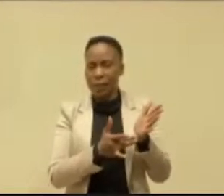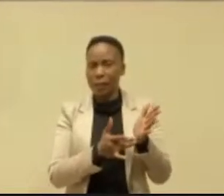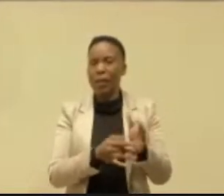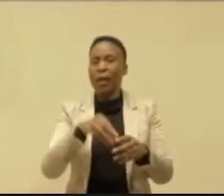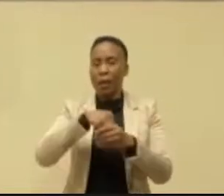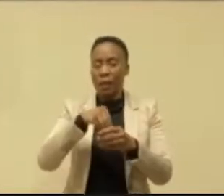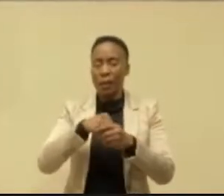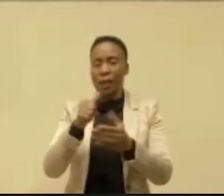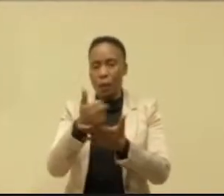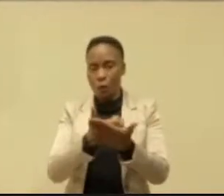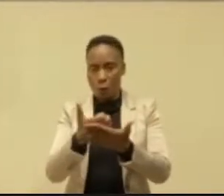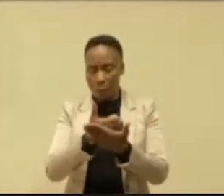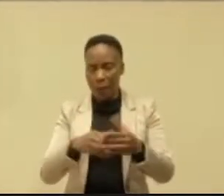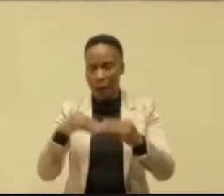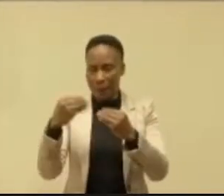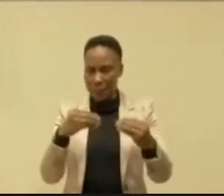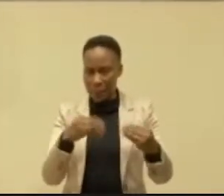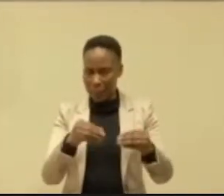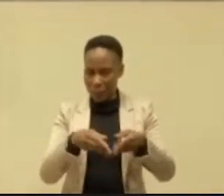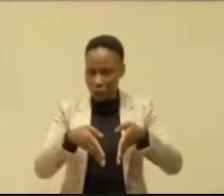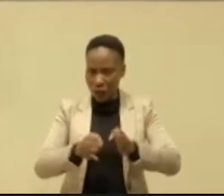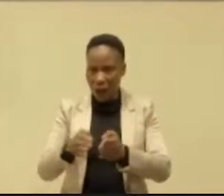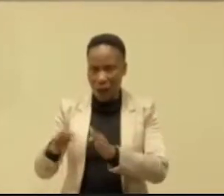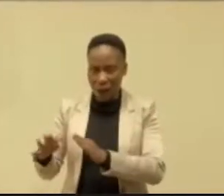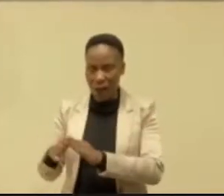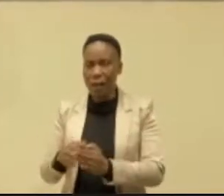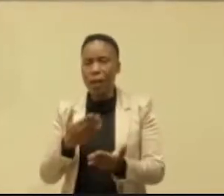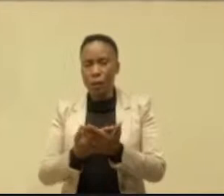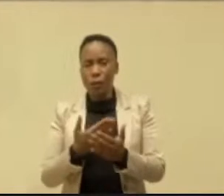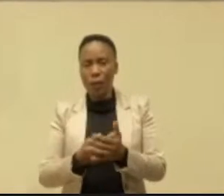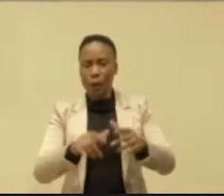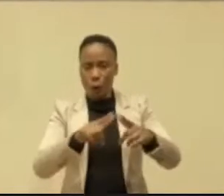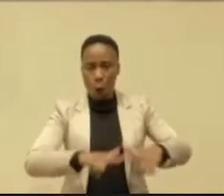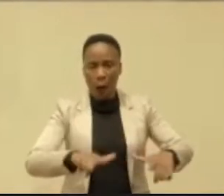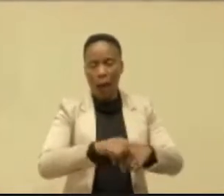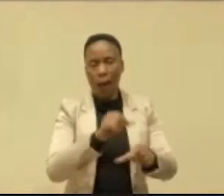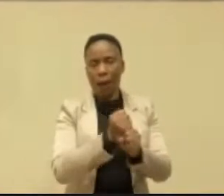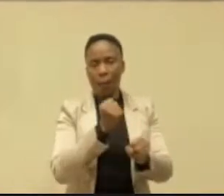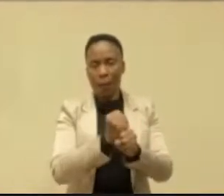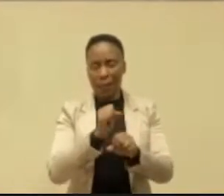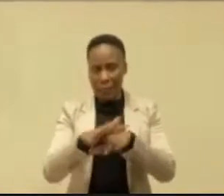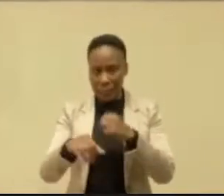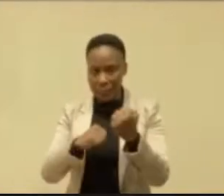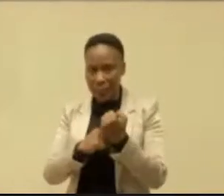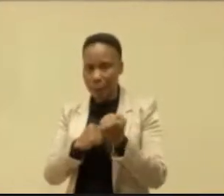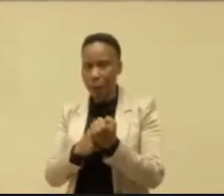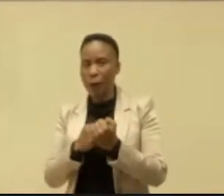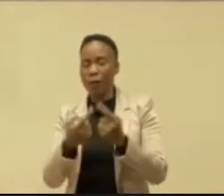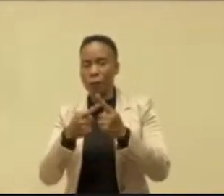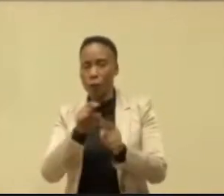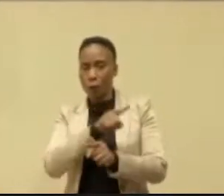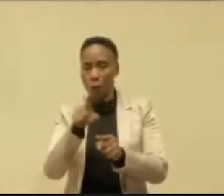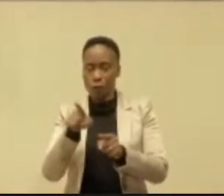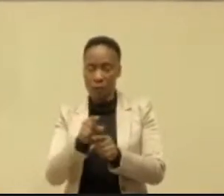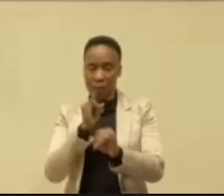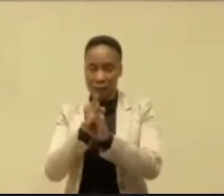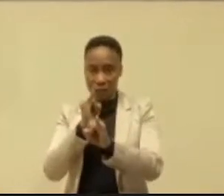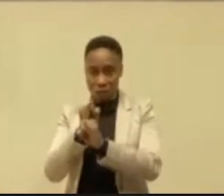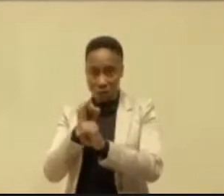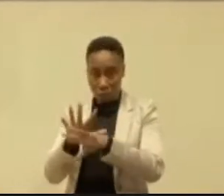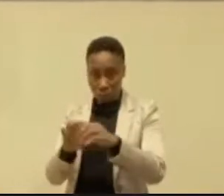economic business channels to localize funding support linked to black industrial program